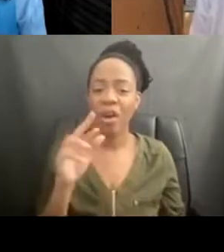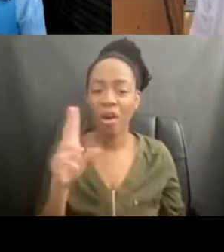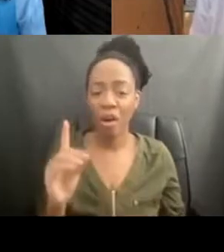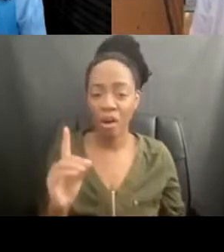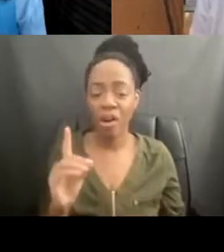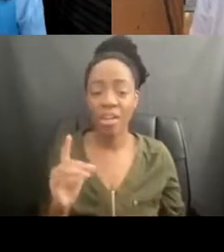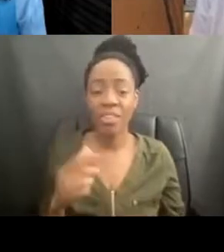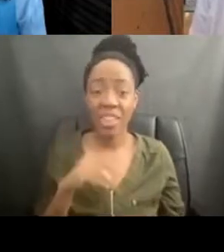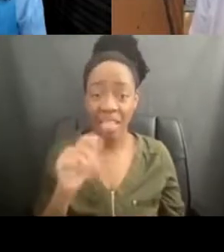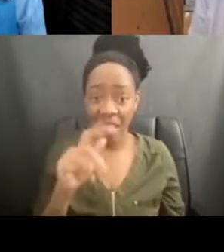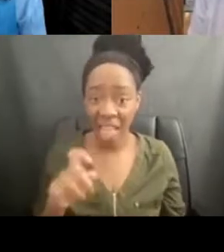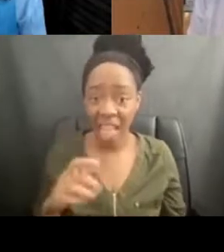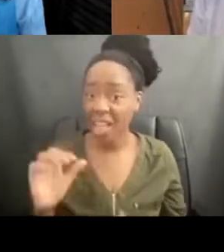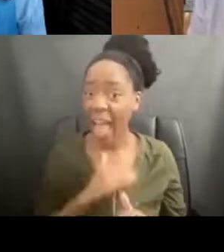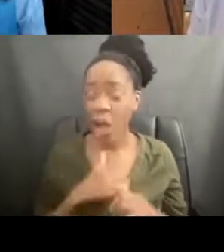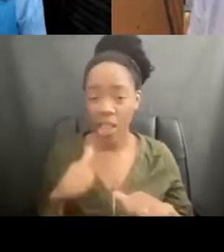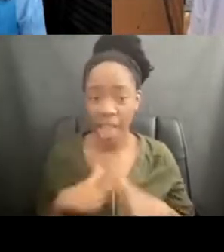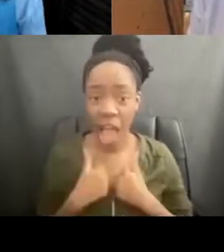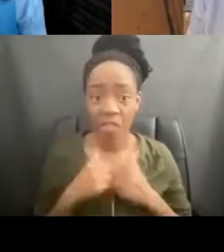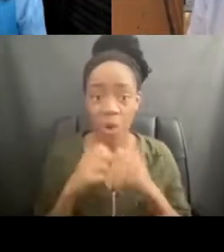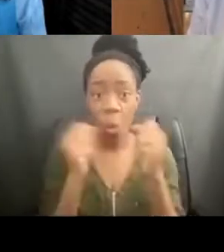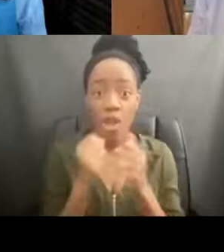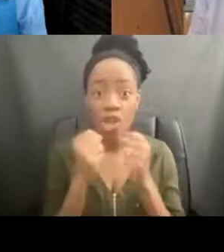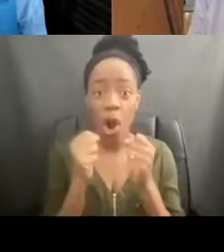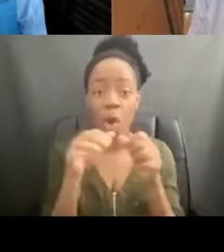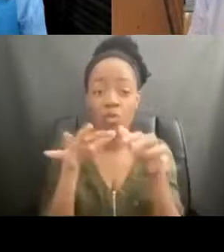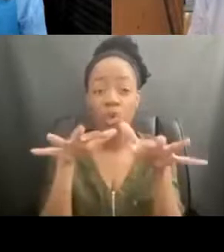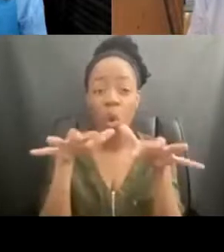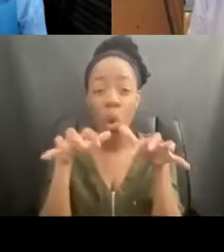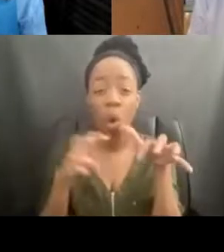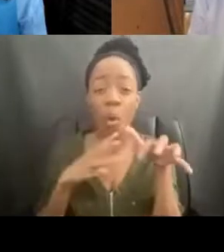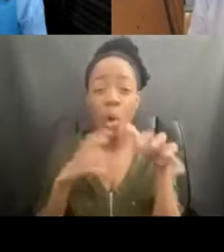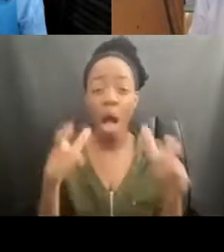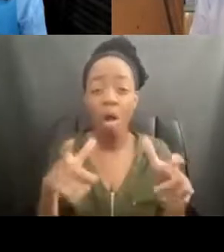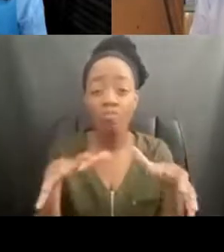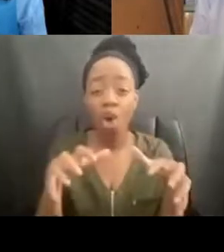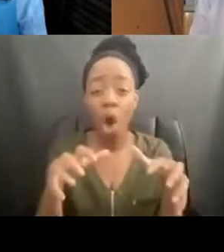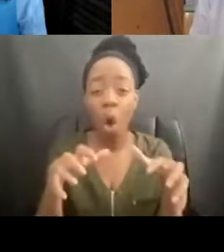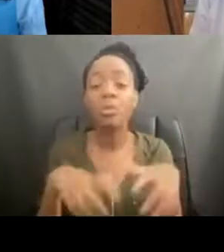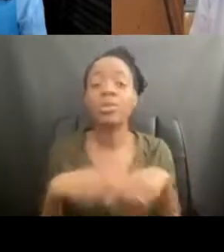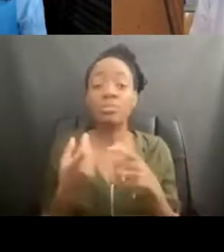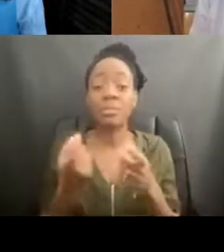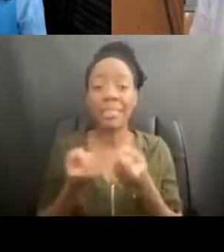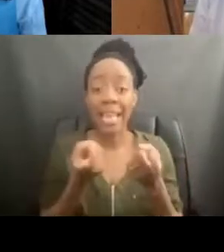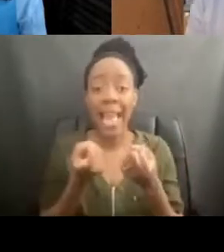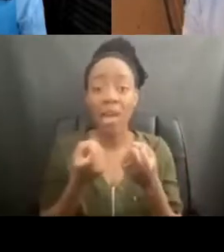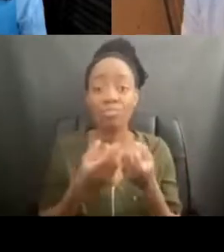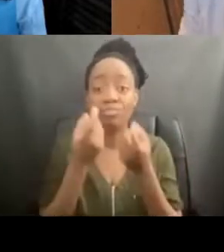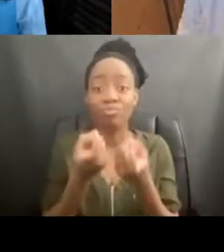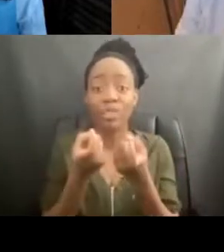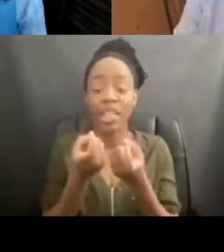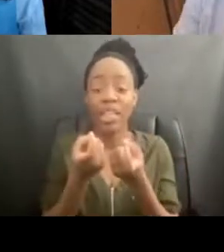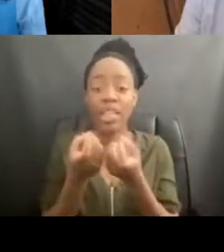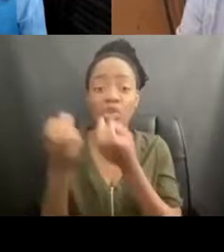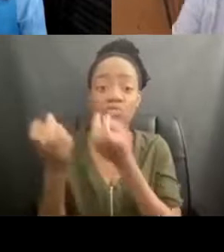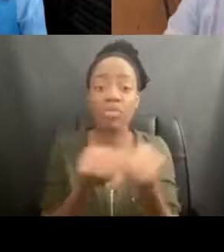The lake was our life. And then in the winter, it froze over. And then you'd put on your skates and you would skate to the